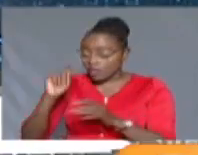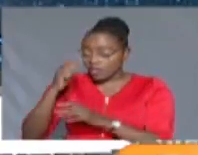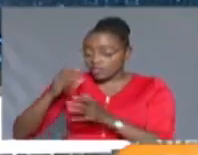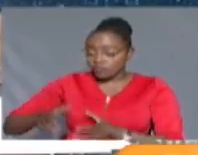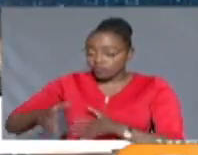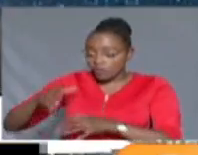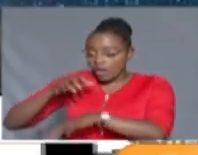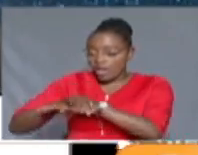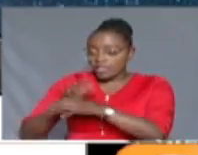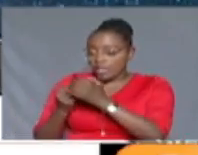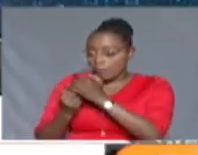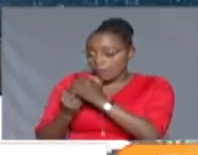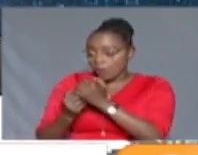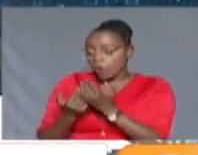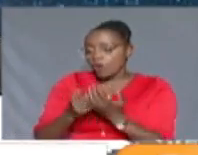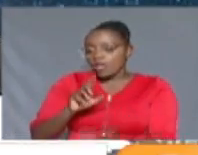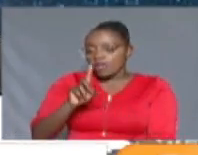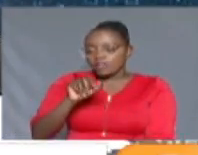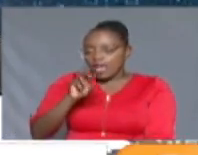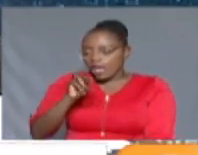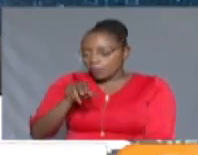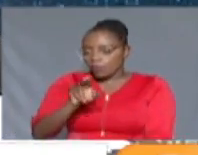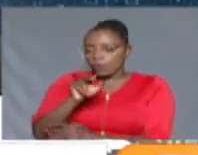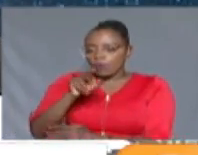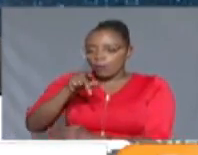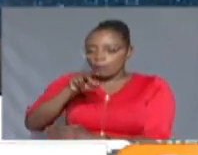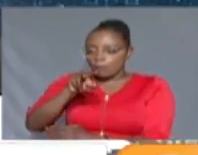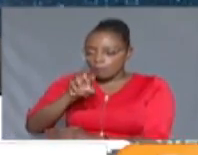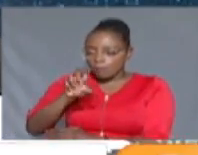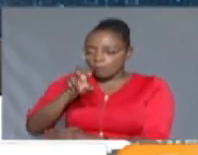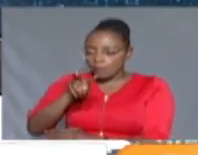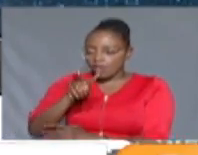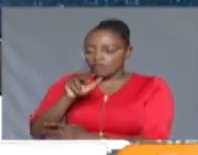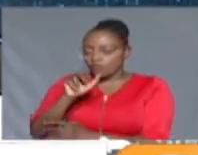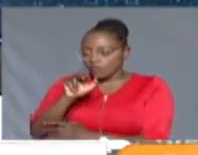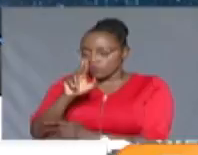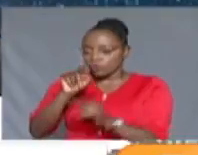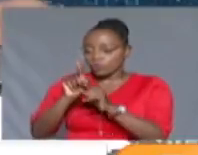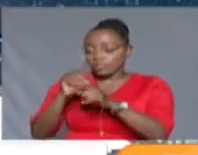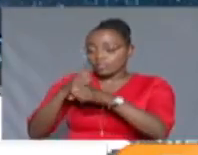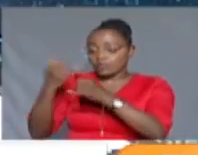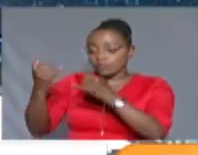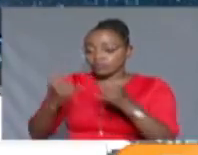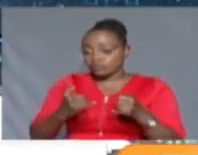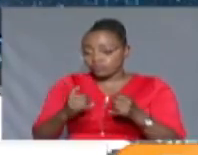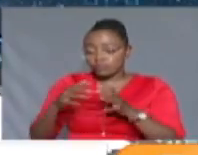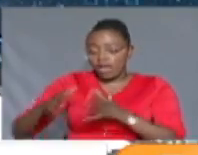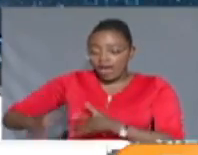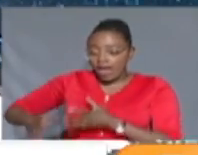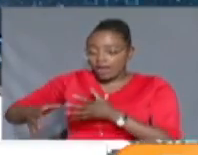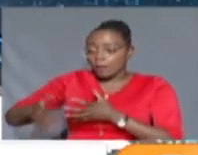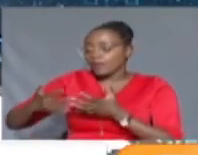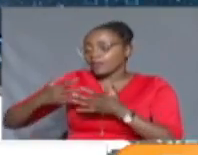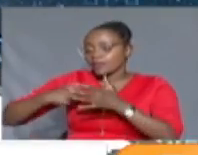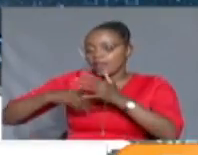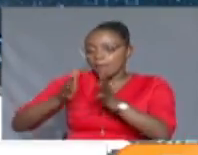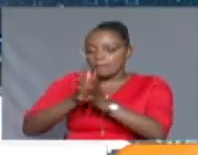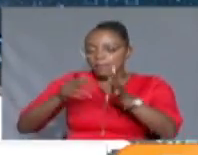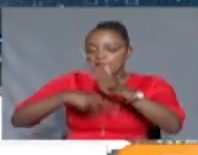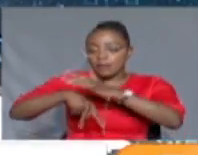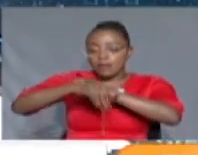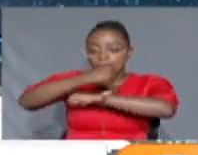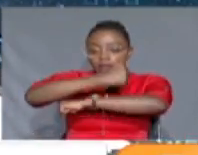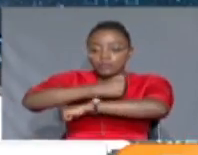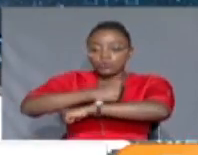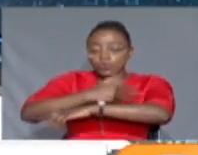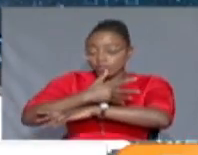struck a partnership with Damu Pevu Rugby Development Society that's designed to pioneer the introduction of rugby into public primary schools around